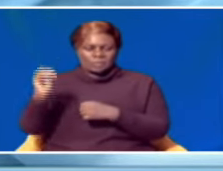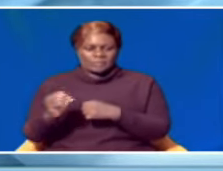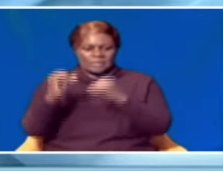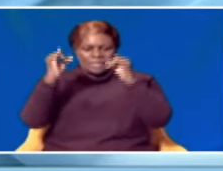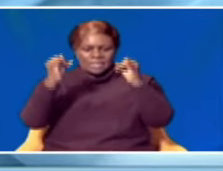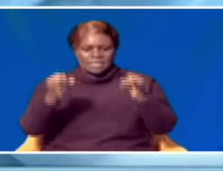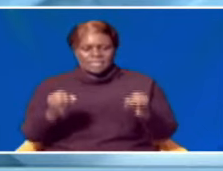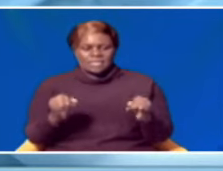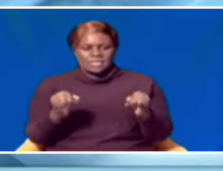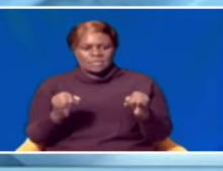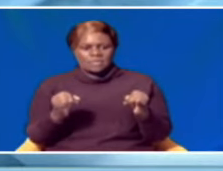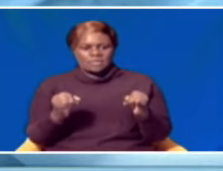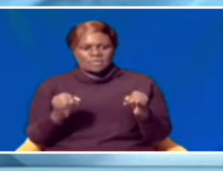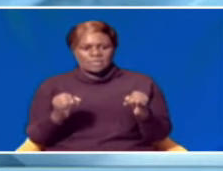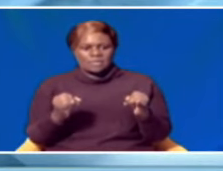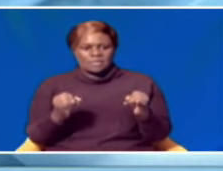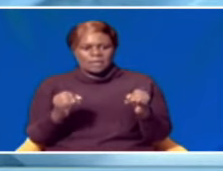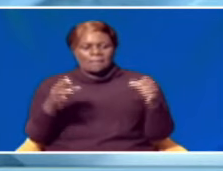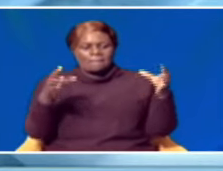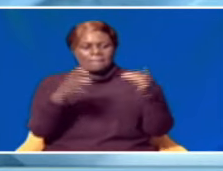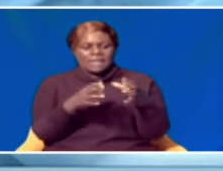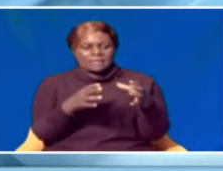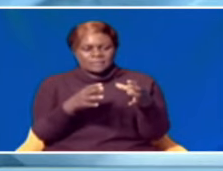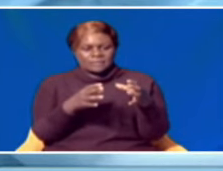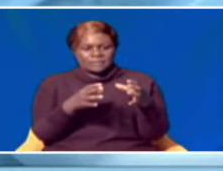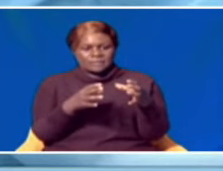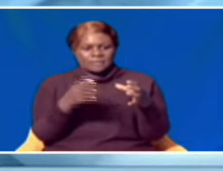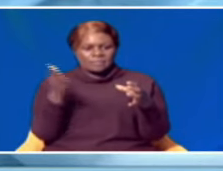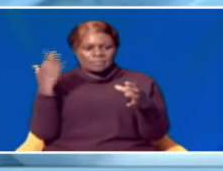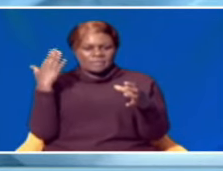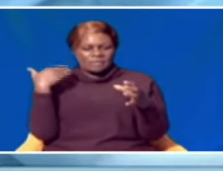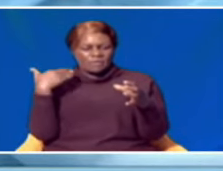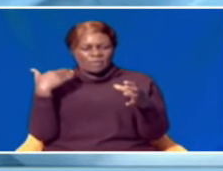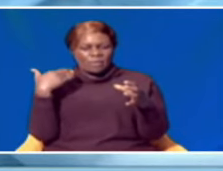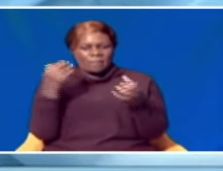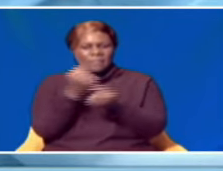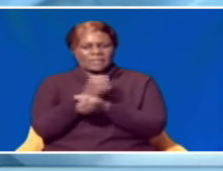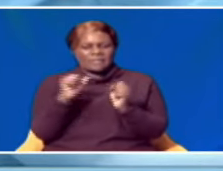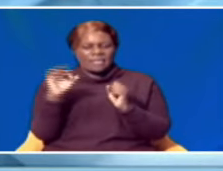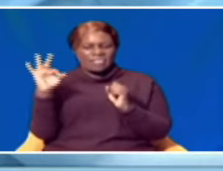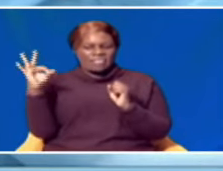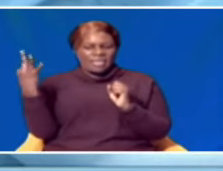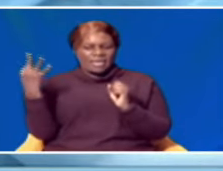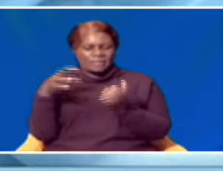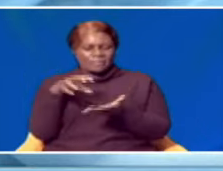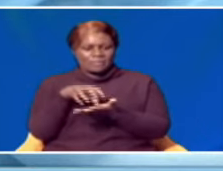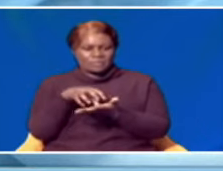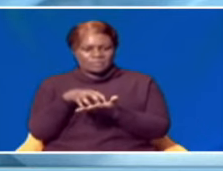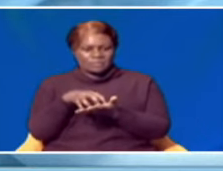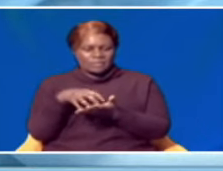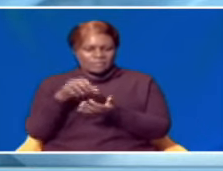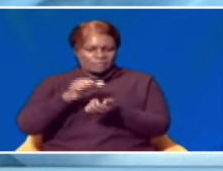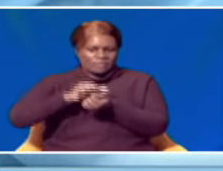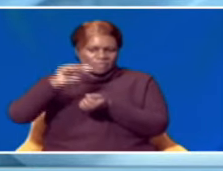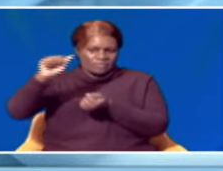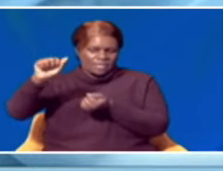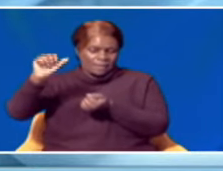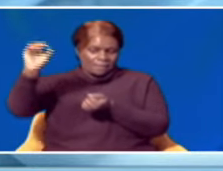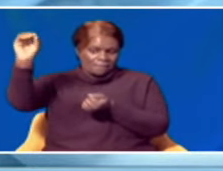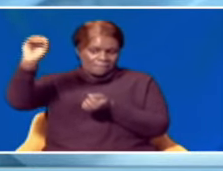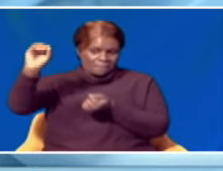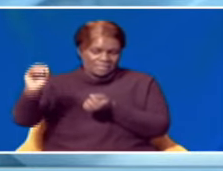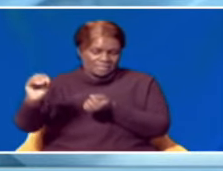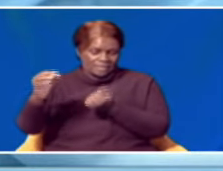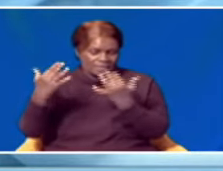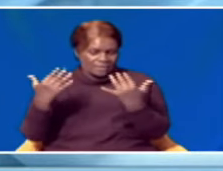new Umkhonto we Sizwe party led by ex-president Jacob Zuma in third place with 15%.